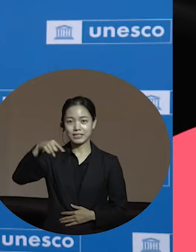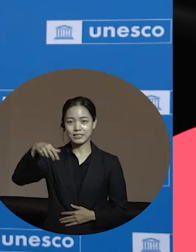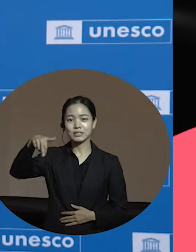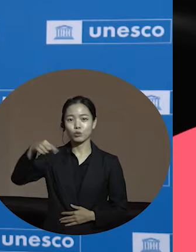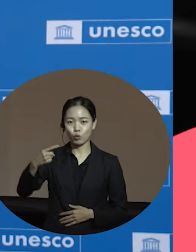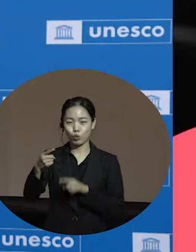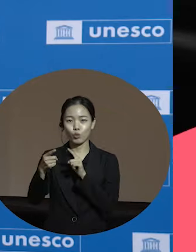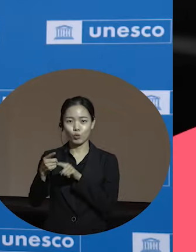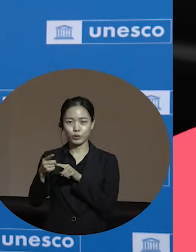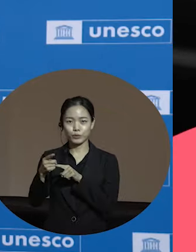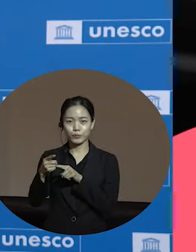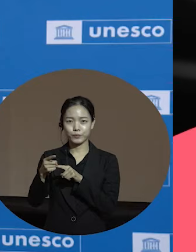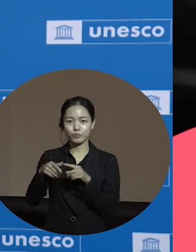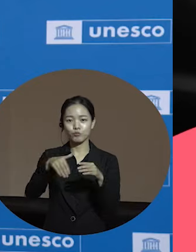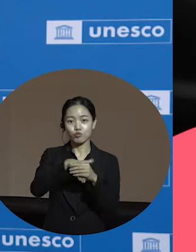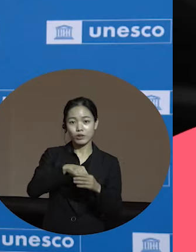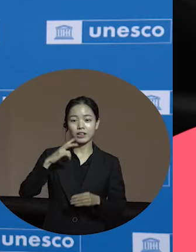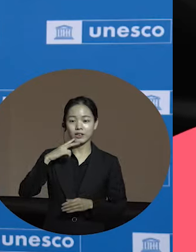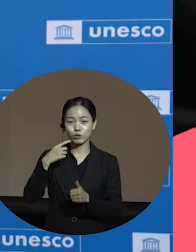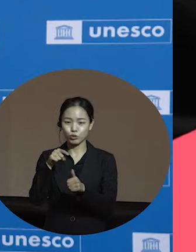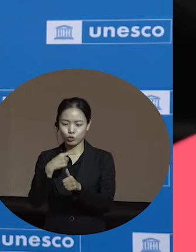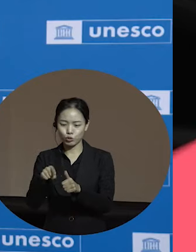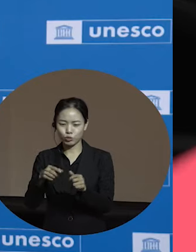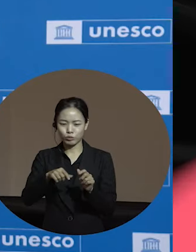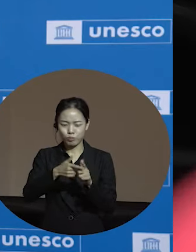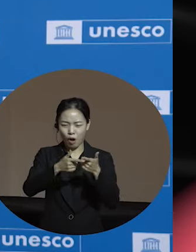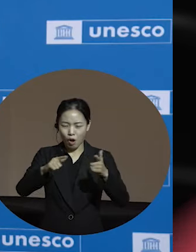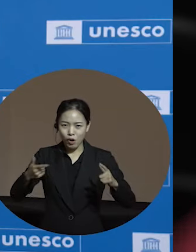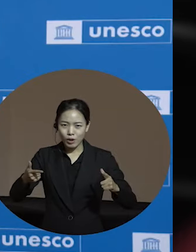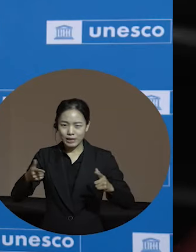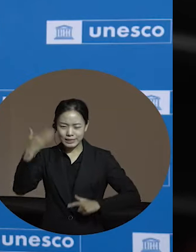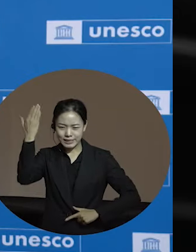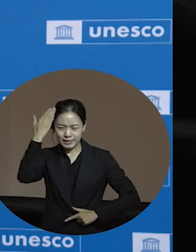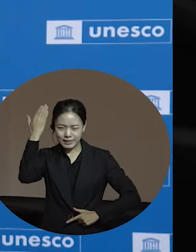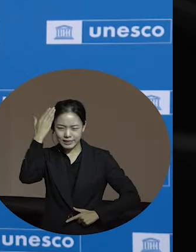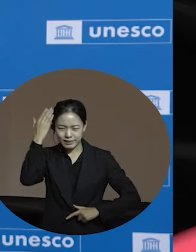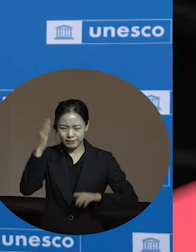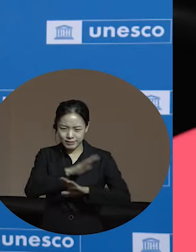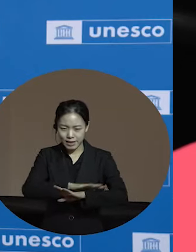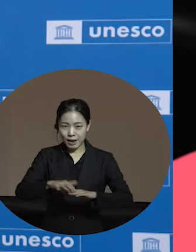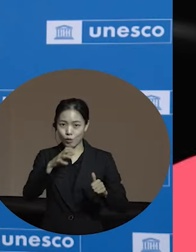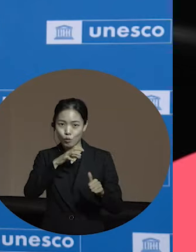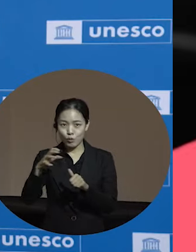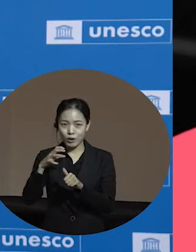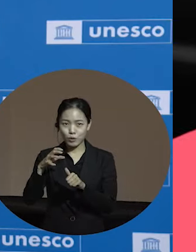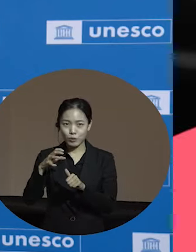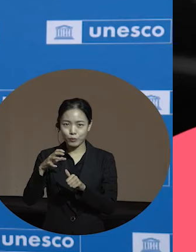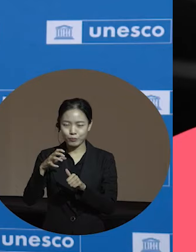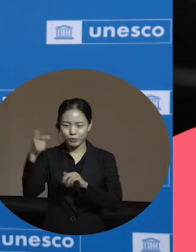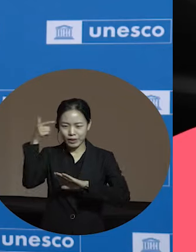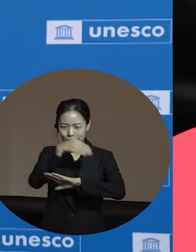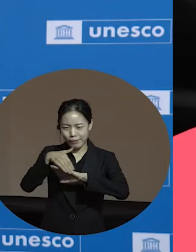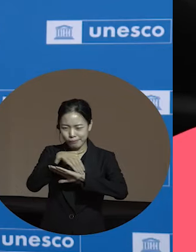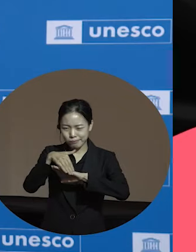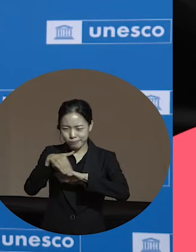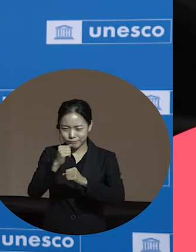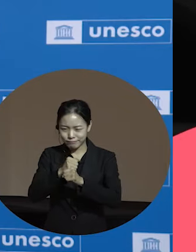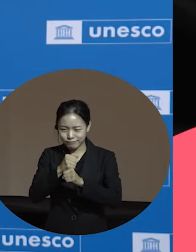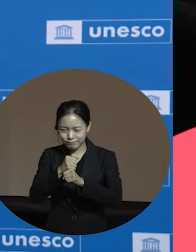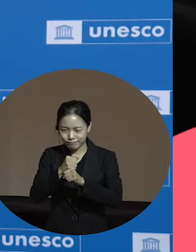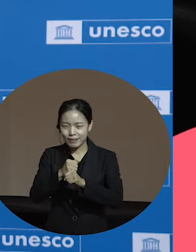culture and education sectors to devise a comprehensive implementation strategy for this framework. The aim of this